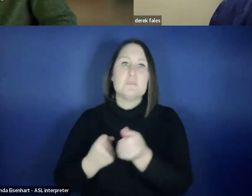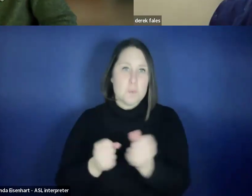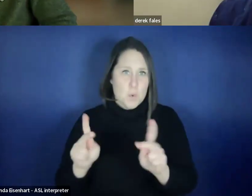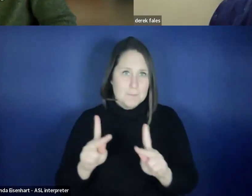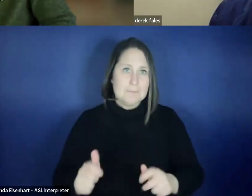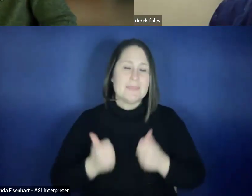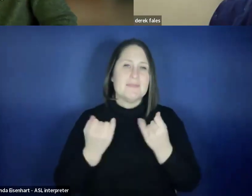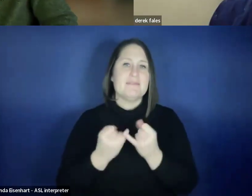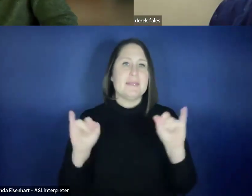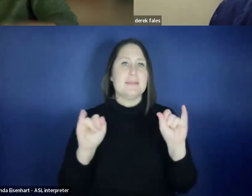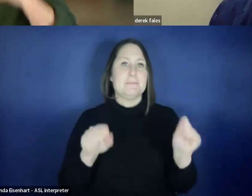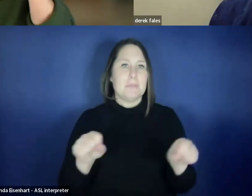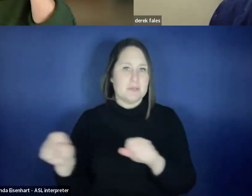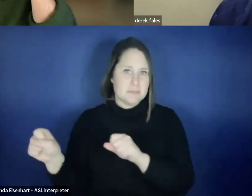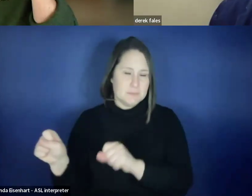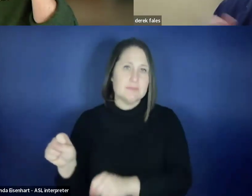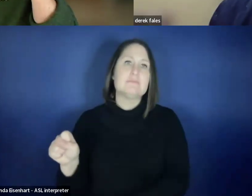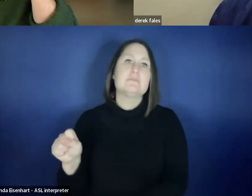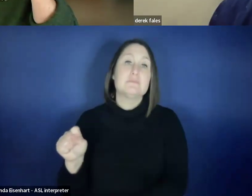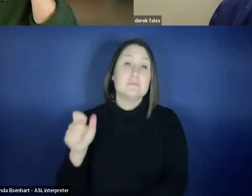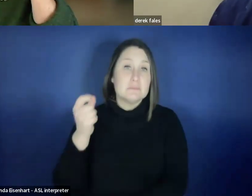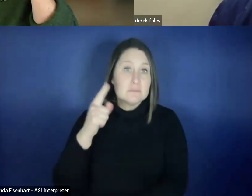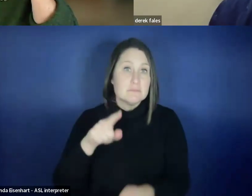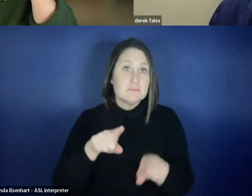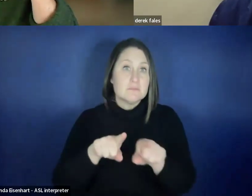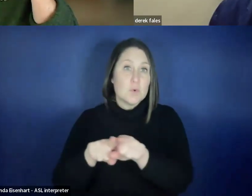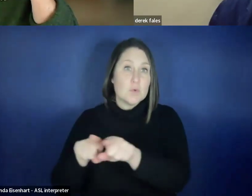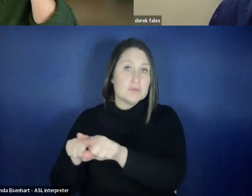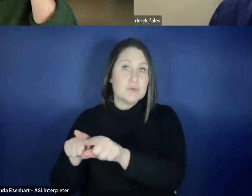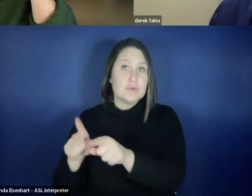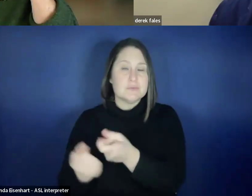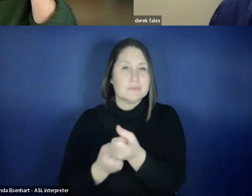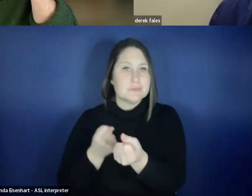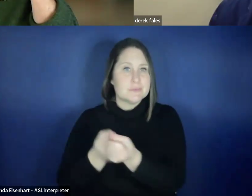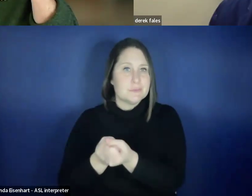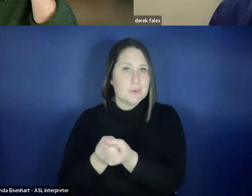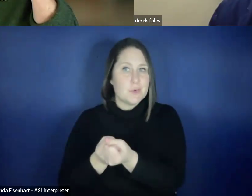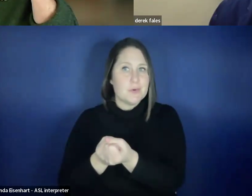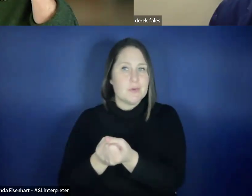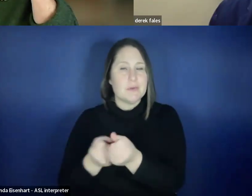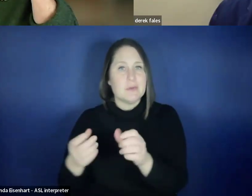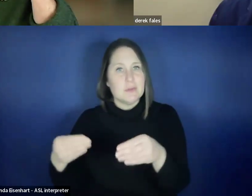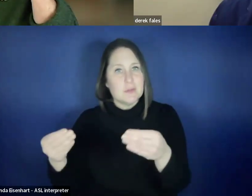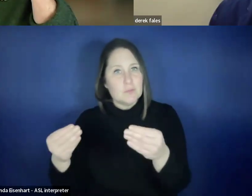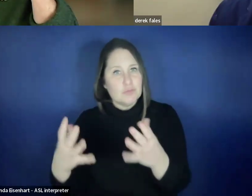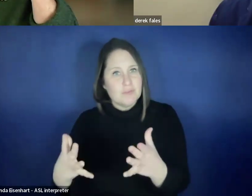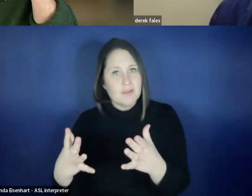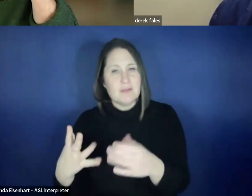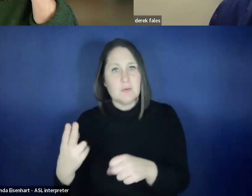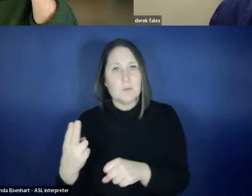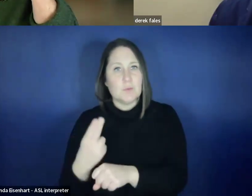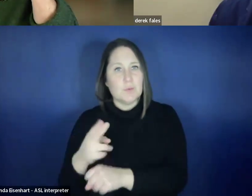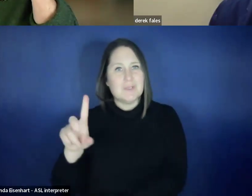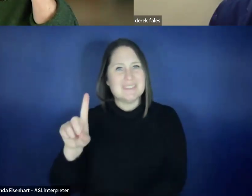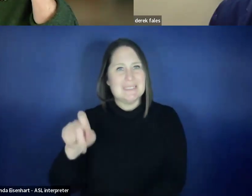live as independently as possible. It also supports providers to use their